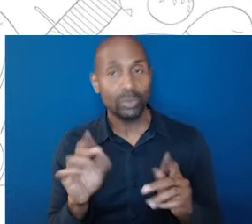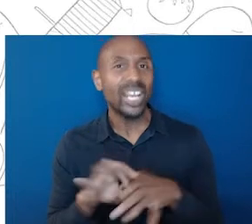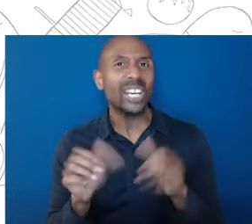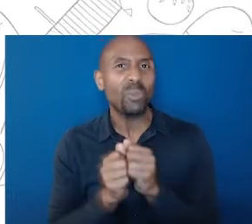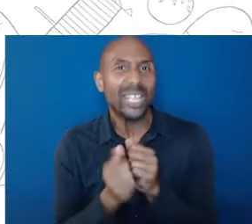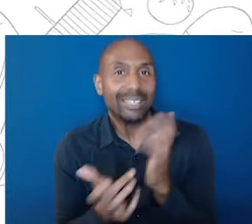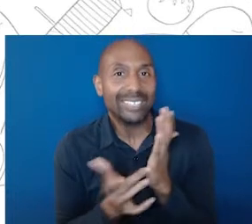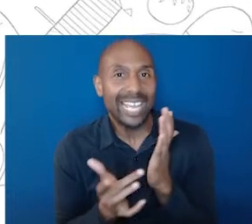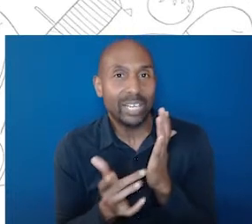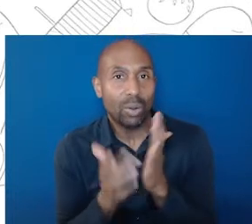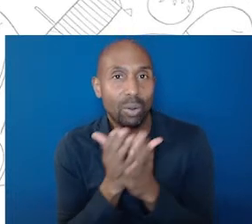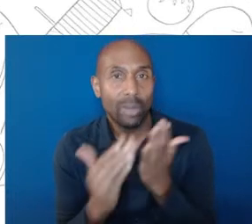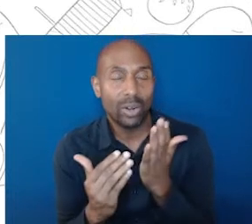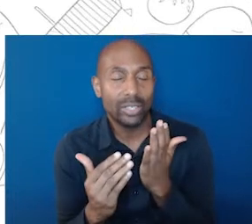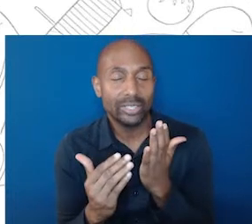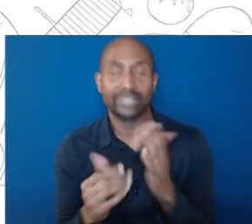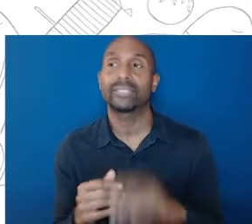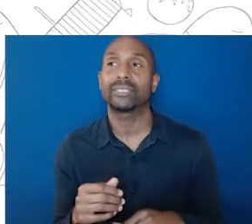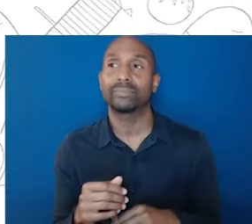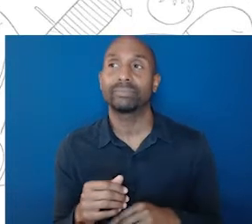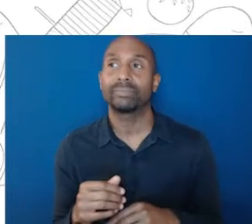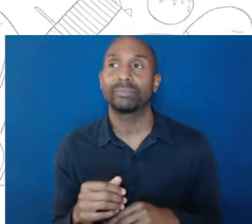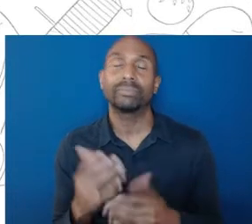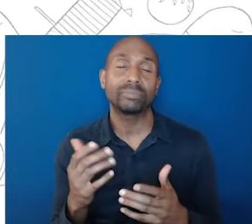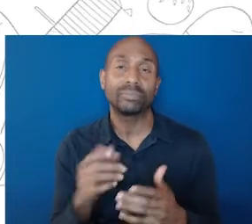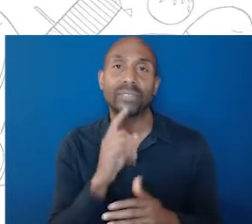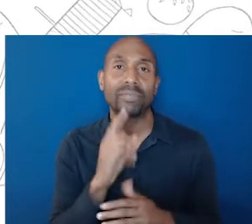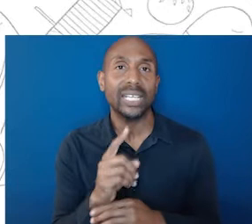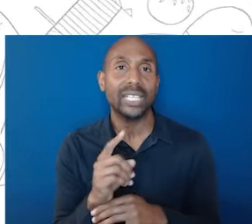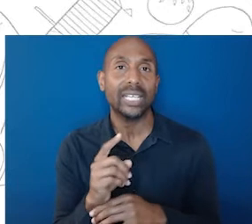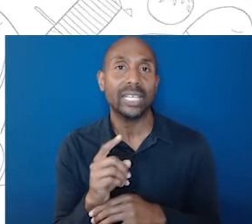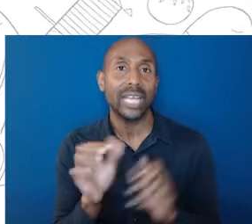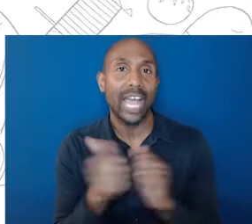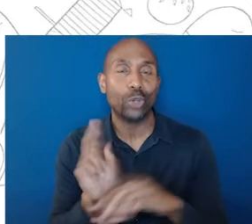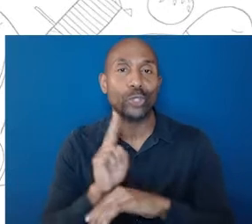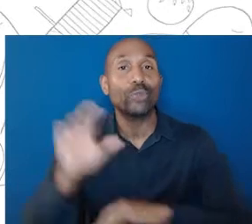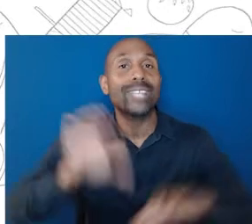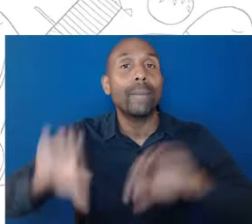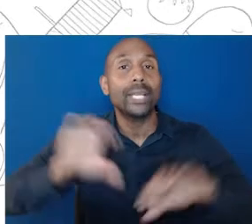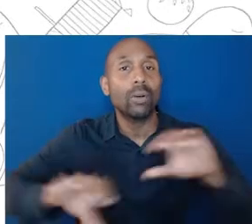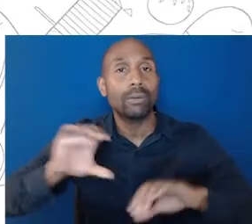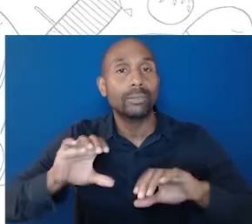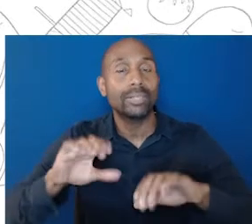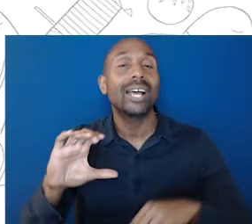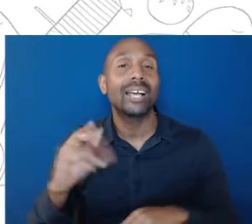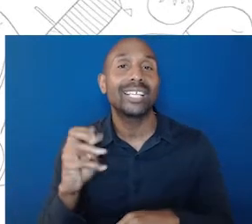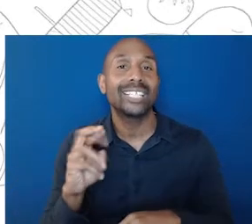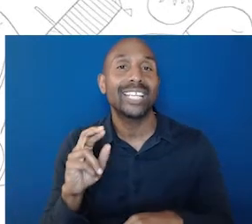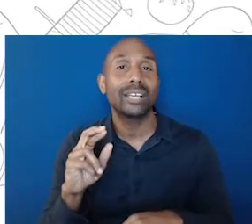technical and almost chemistry, you know, technical in all the ways, but even in the way of implementing chemistry, it involves. And I